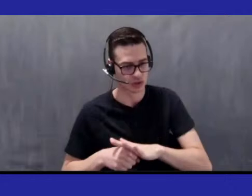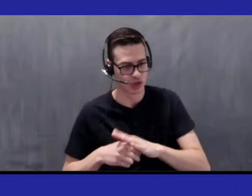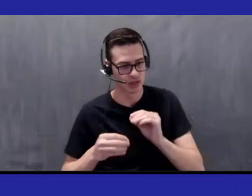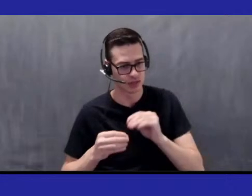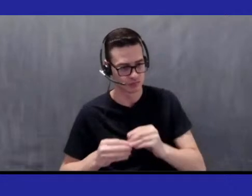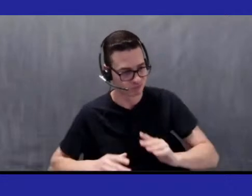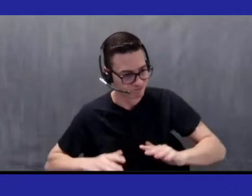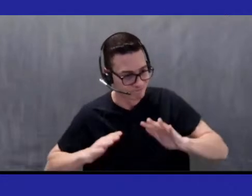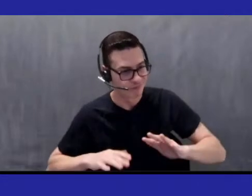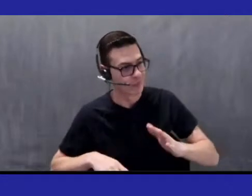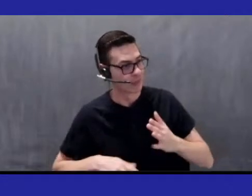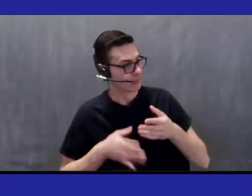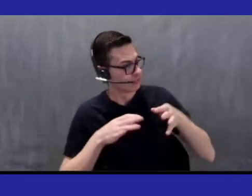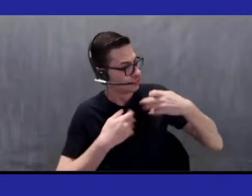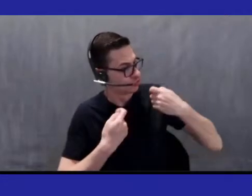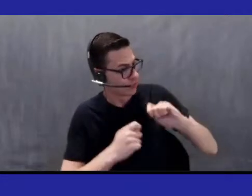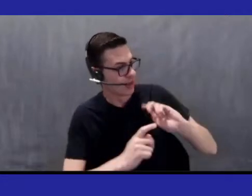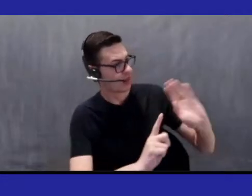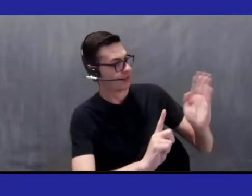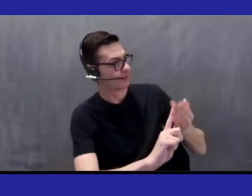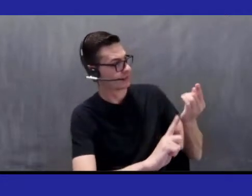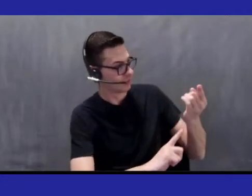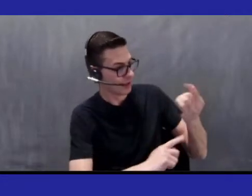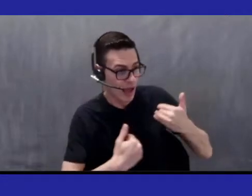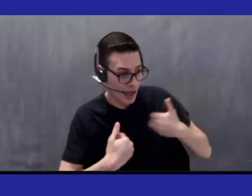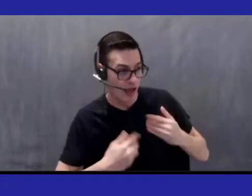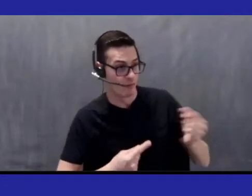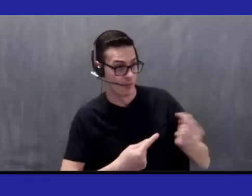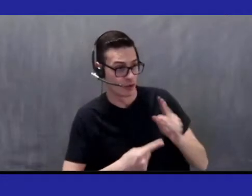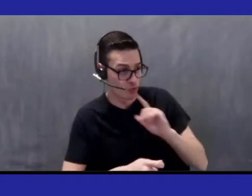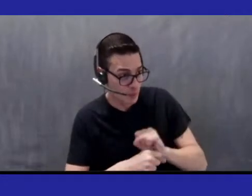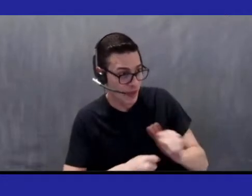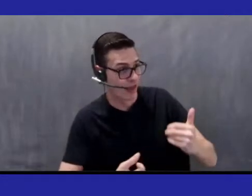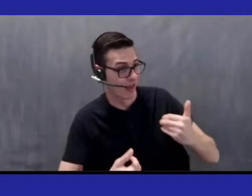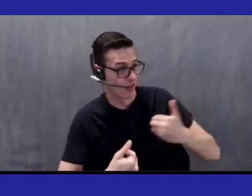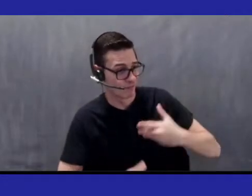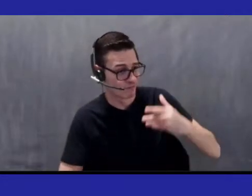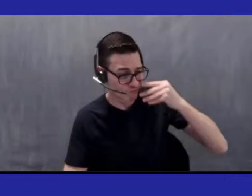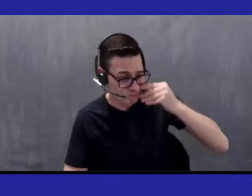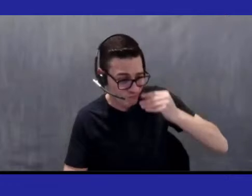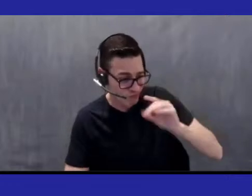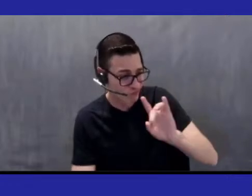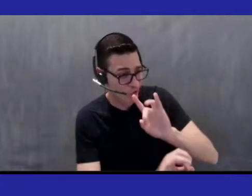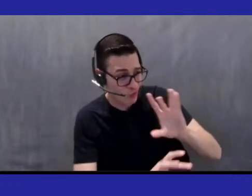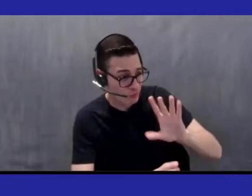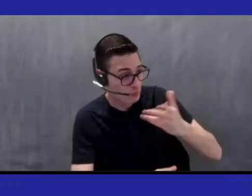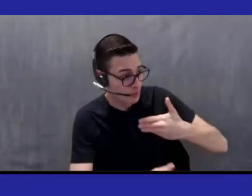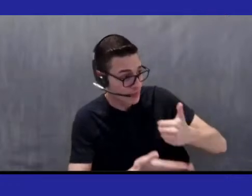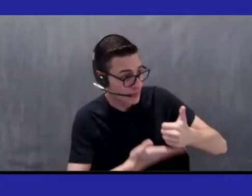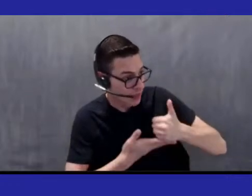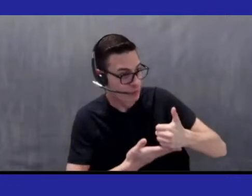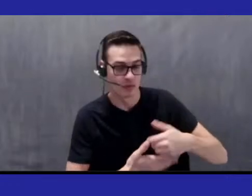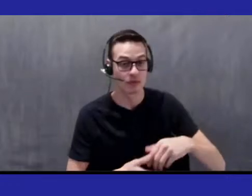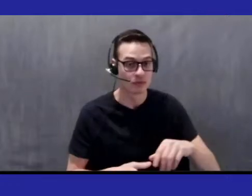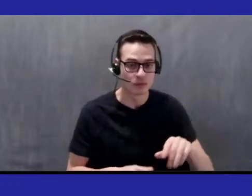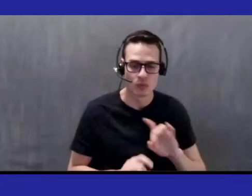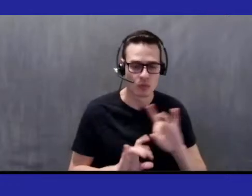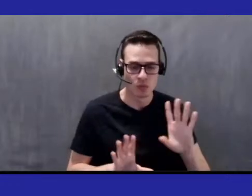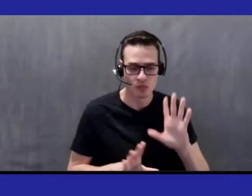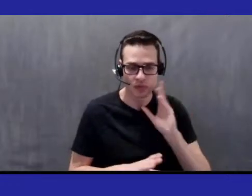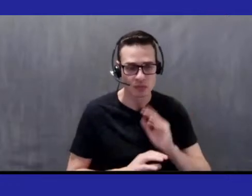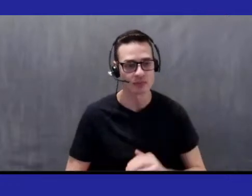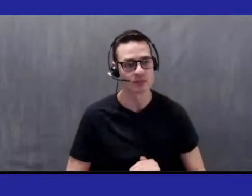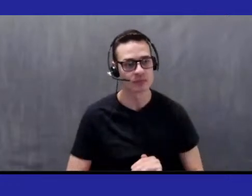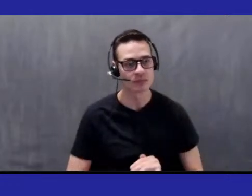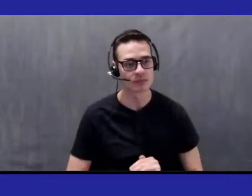pain believed. So some ED visits and some hospitalizations in sickle cell are unavoidable. It's a complicated and